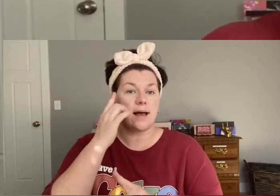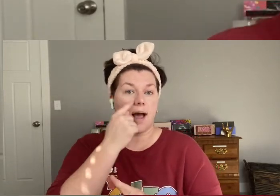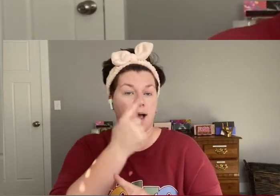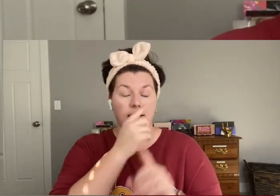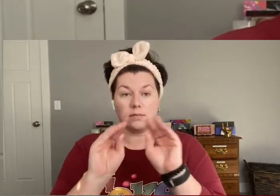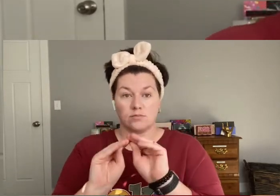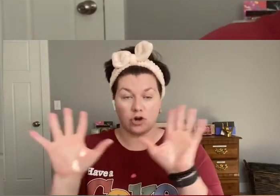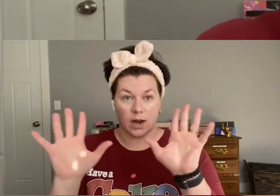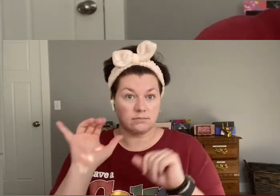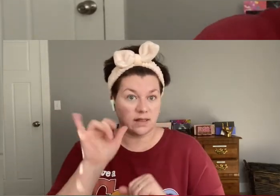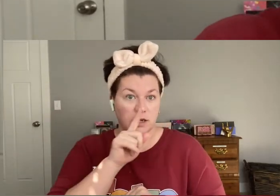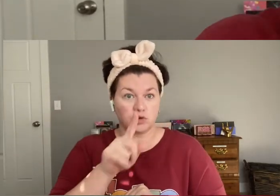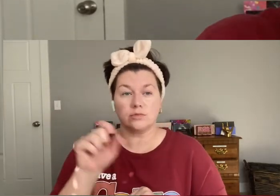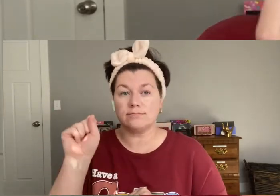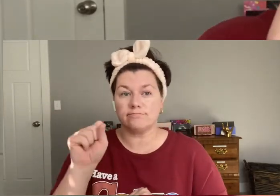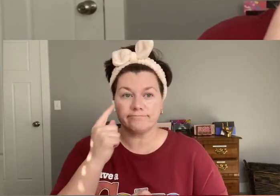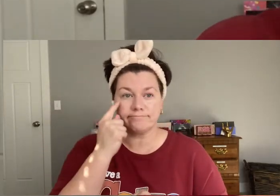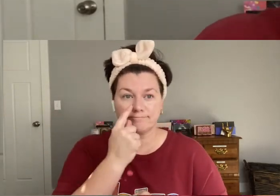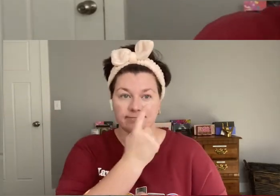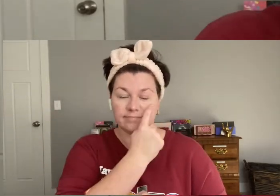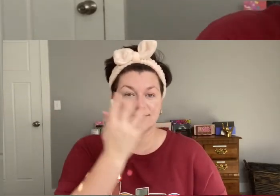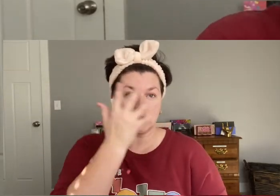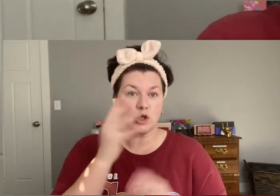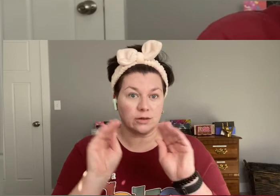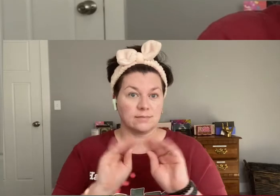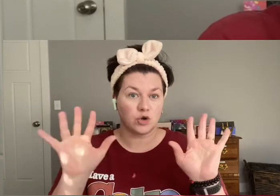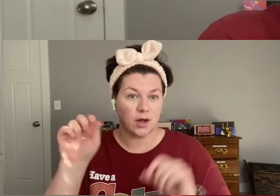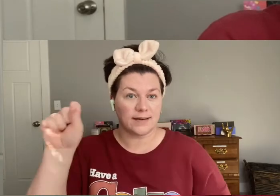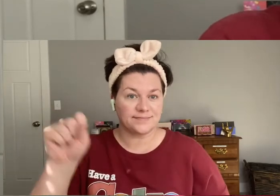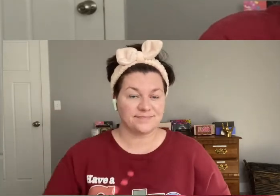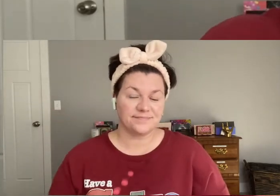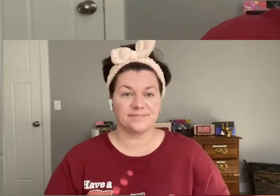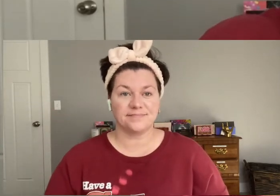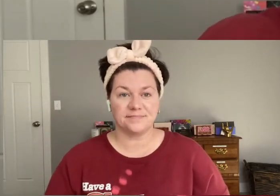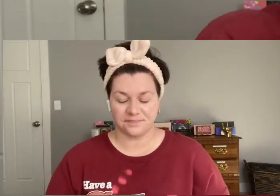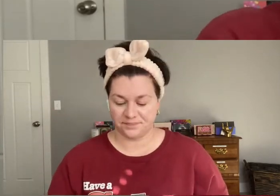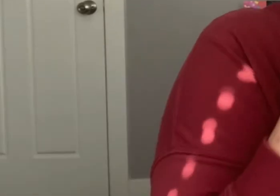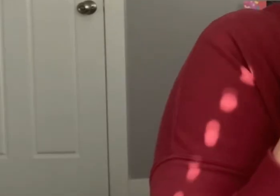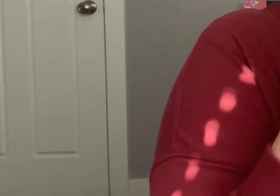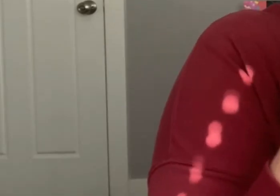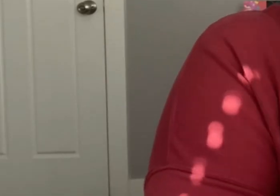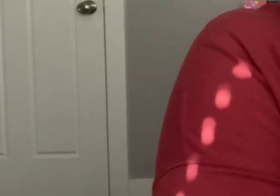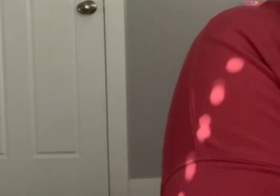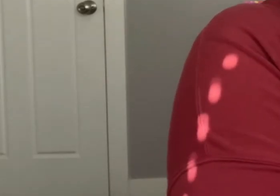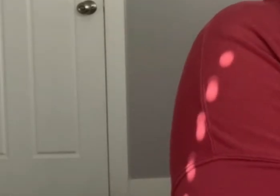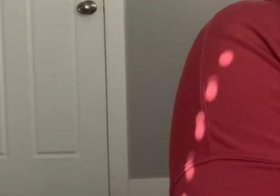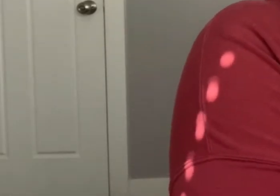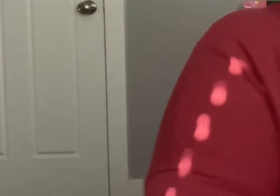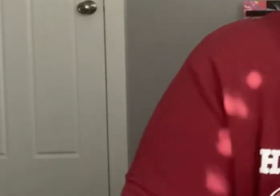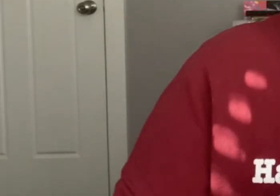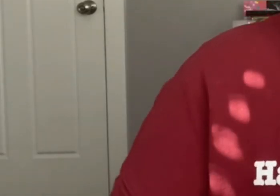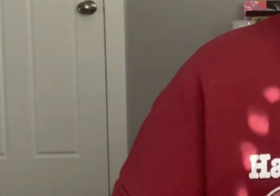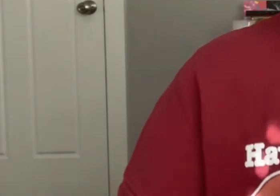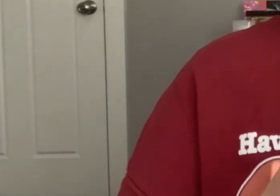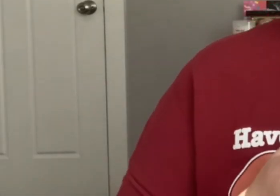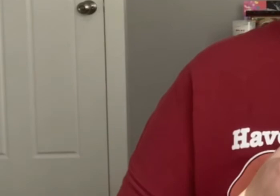that redness, which heaven bless. So I would say that's a medium-ish